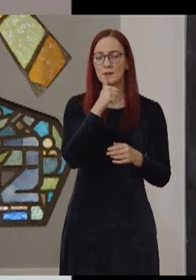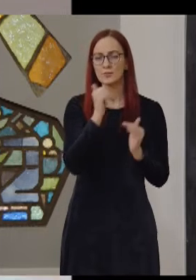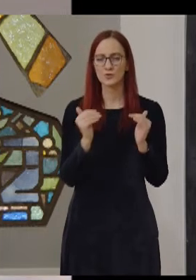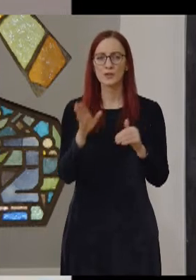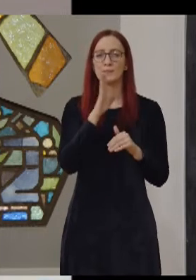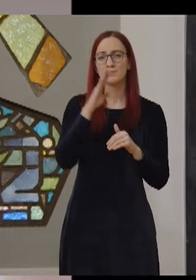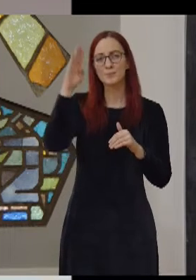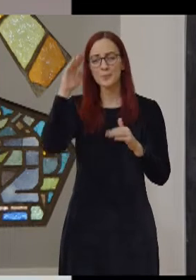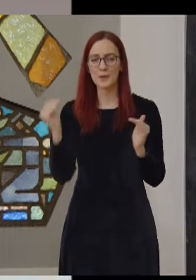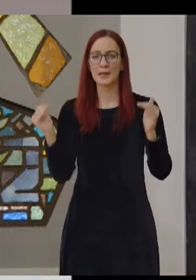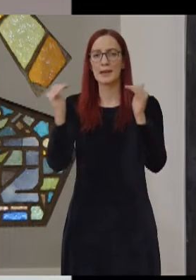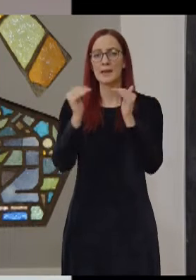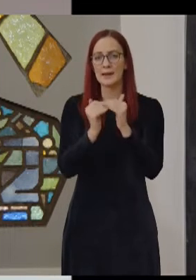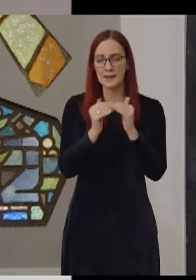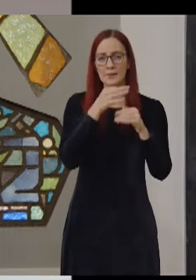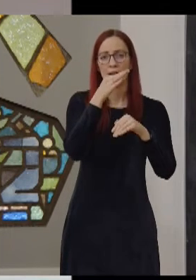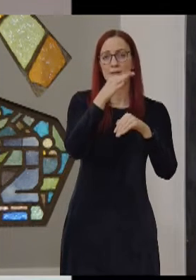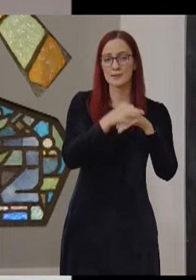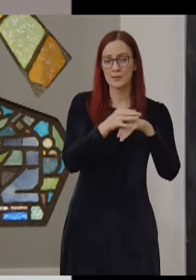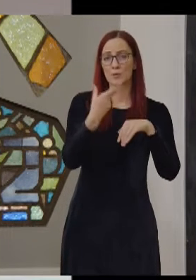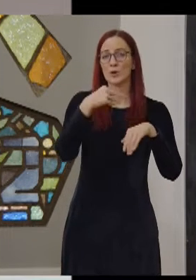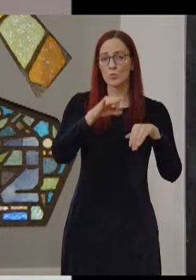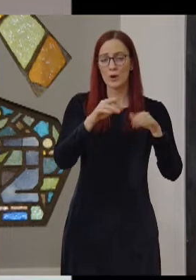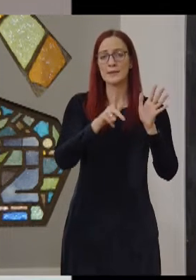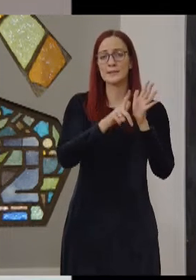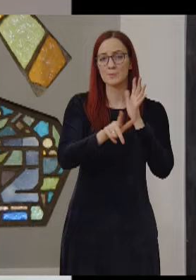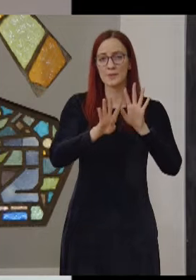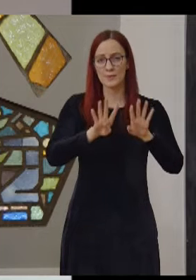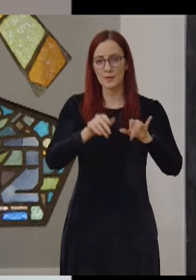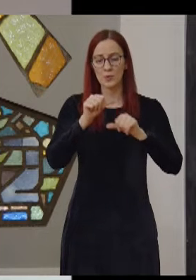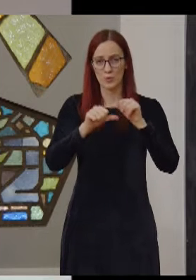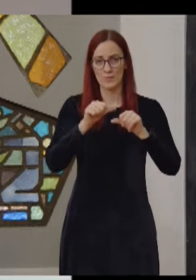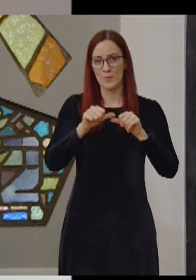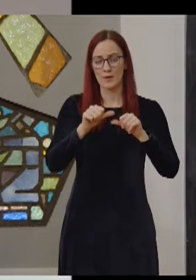However, commitment to equality, gender equality,